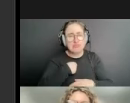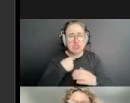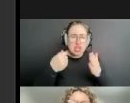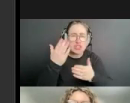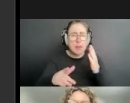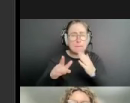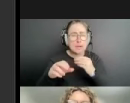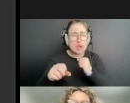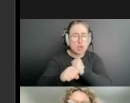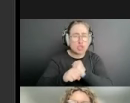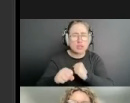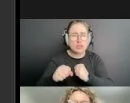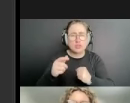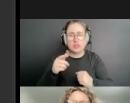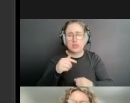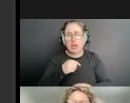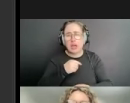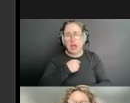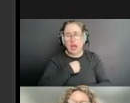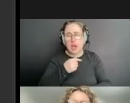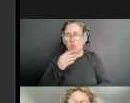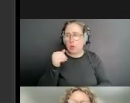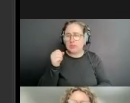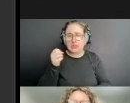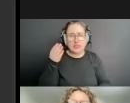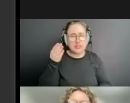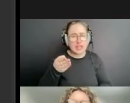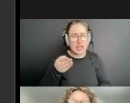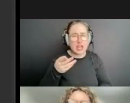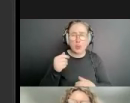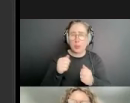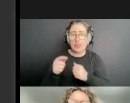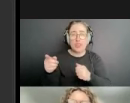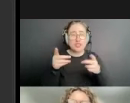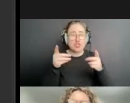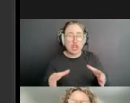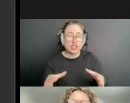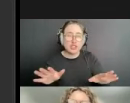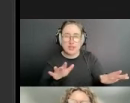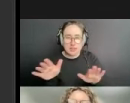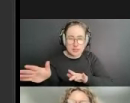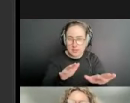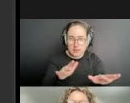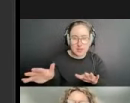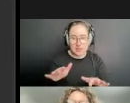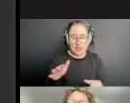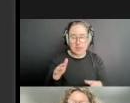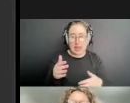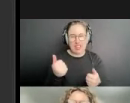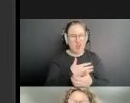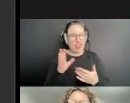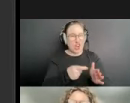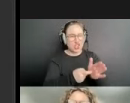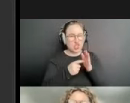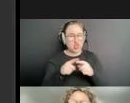and I was around the directors and all of the things that it took back then to make a